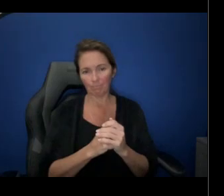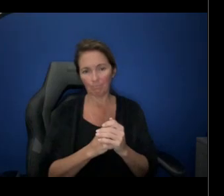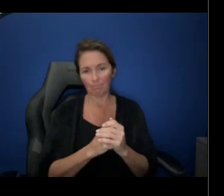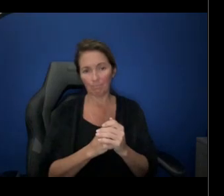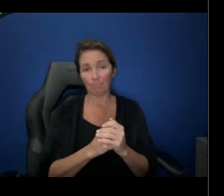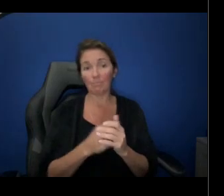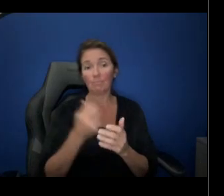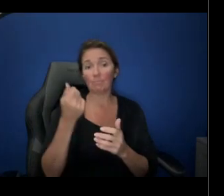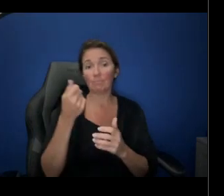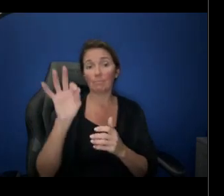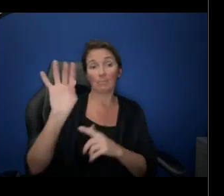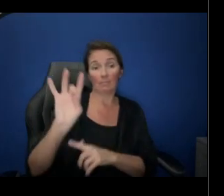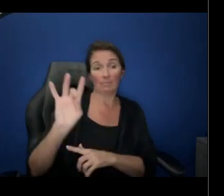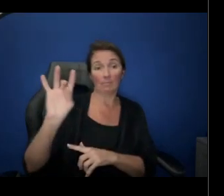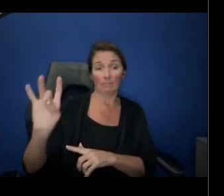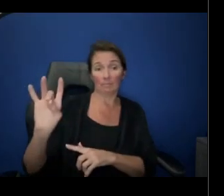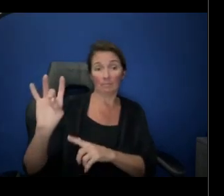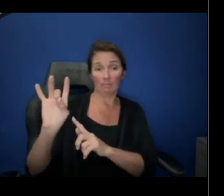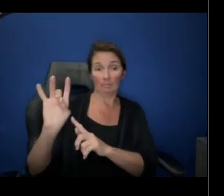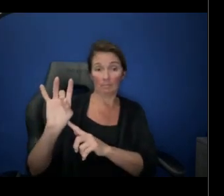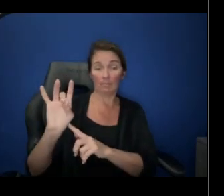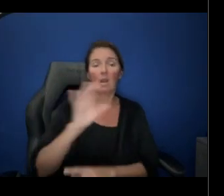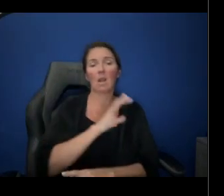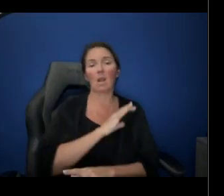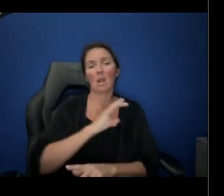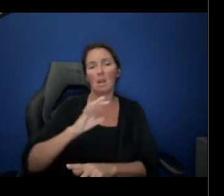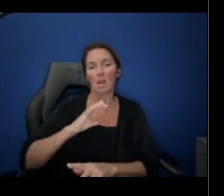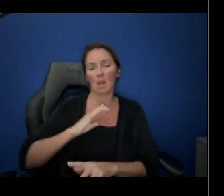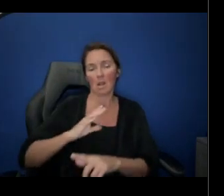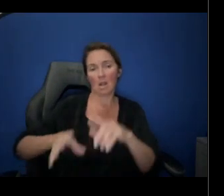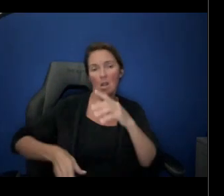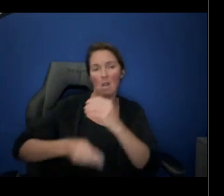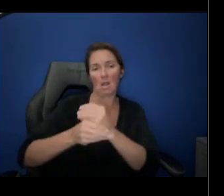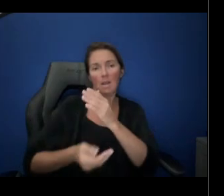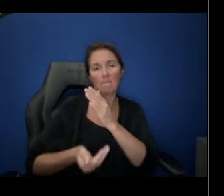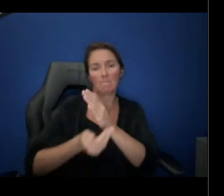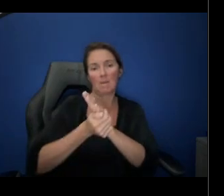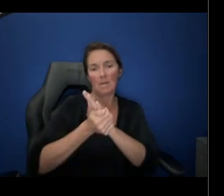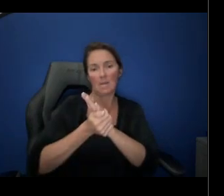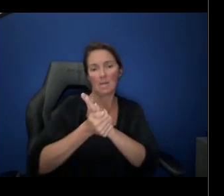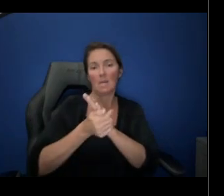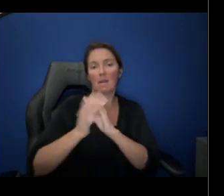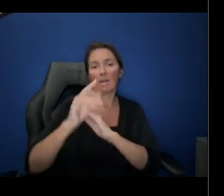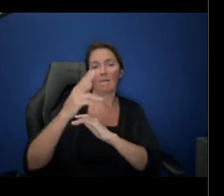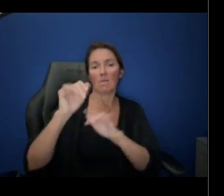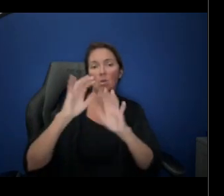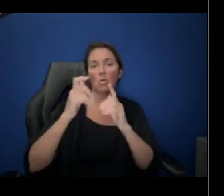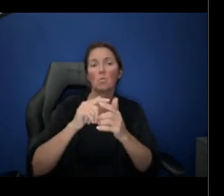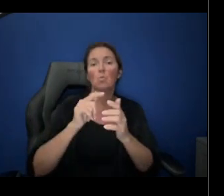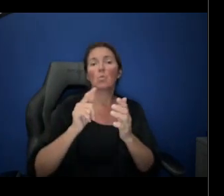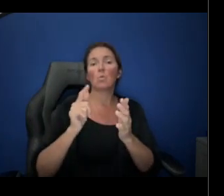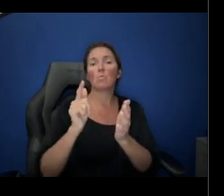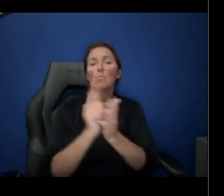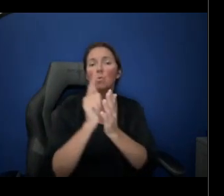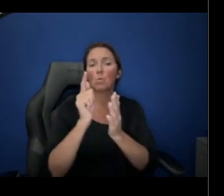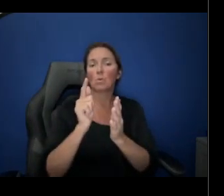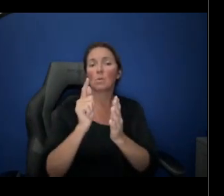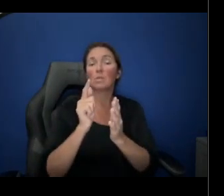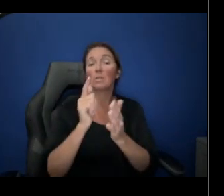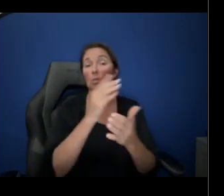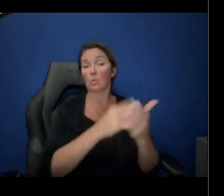In 1988, Congress amended FHA coverage to prohibit discriminatory